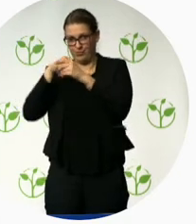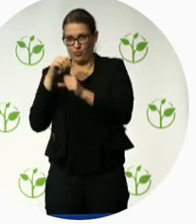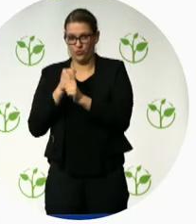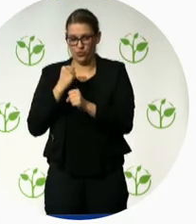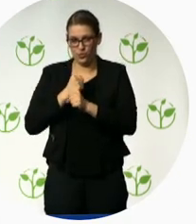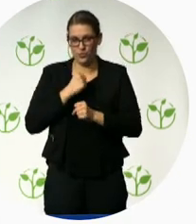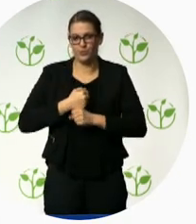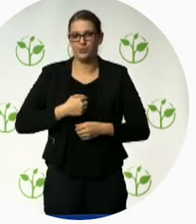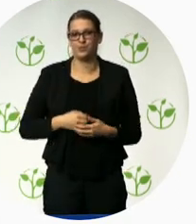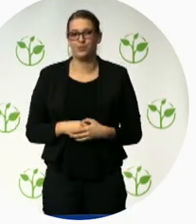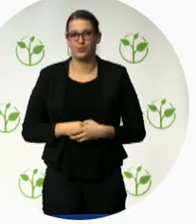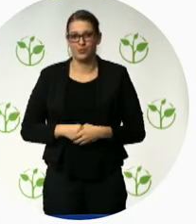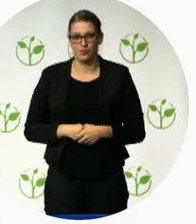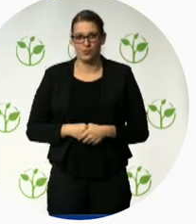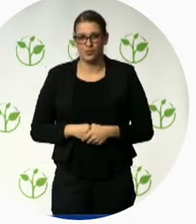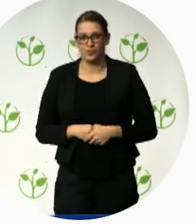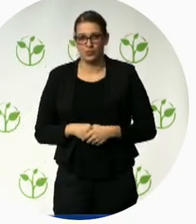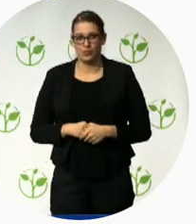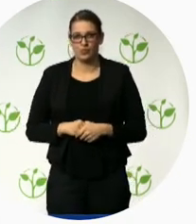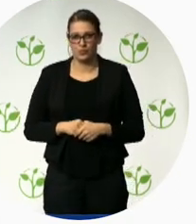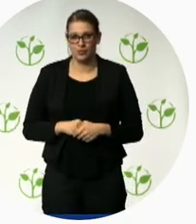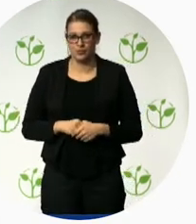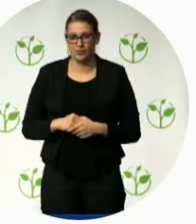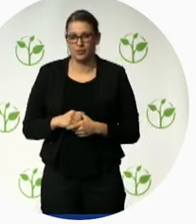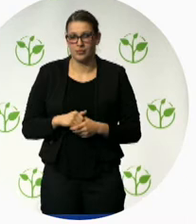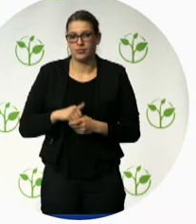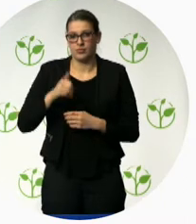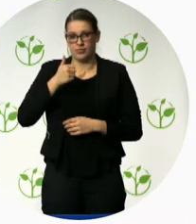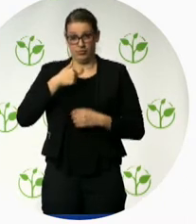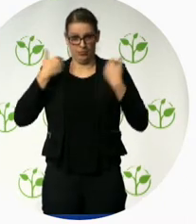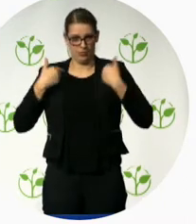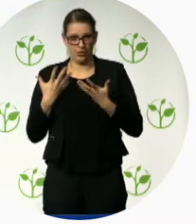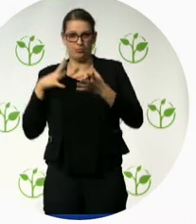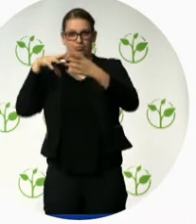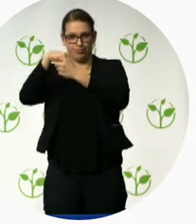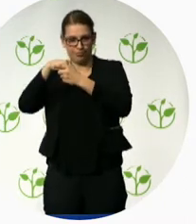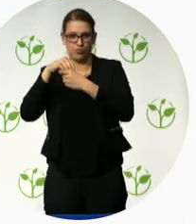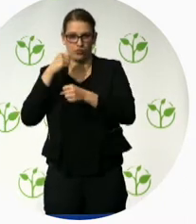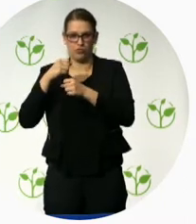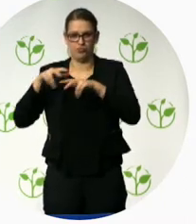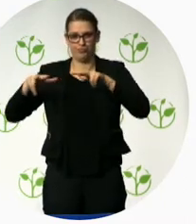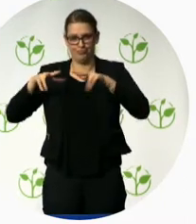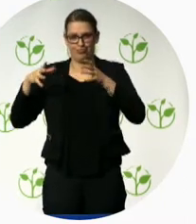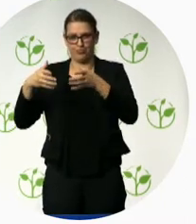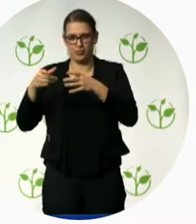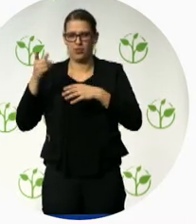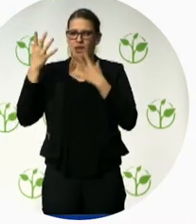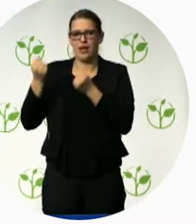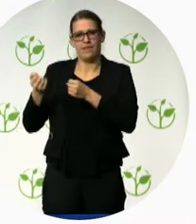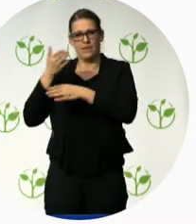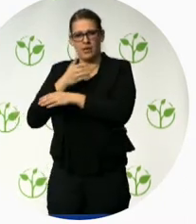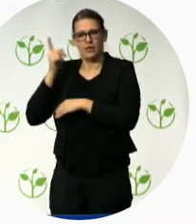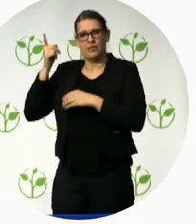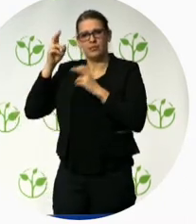my question links a bit to what the other gentleman has said, because you all talked about sustainability and how the